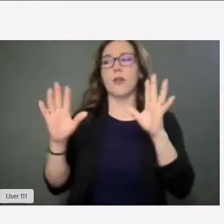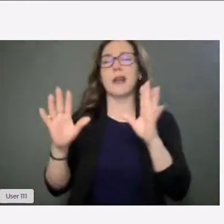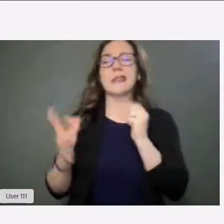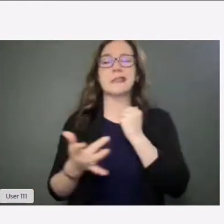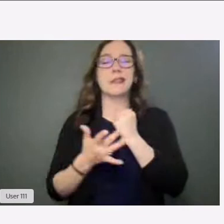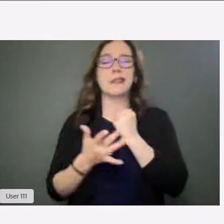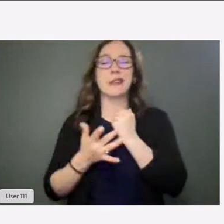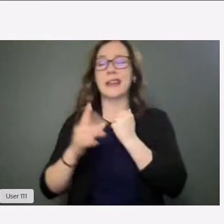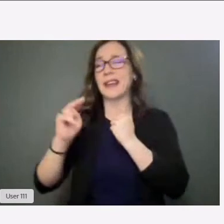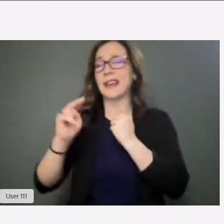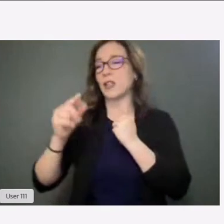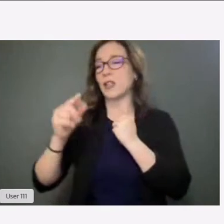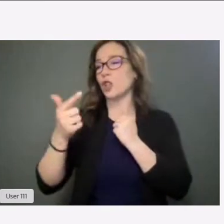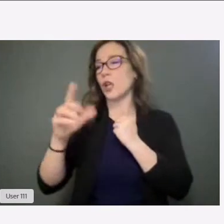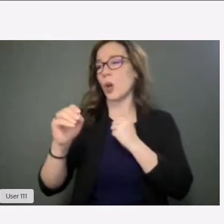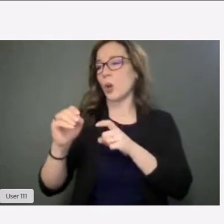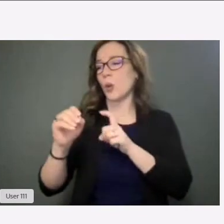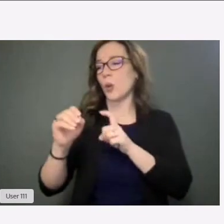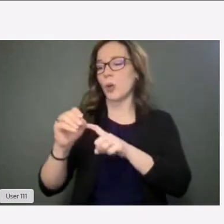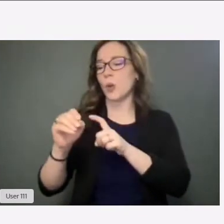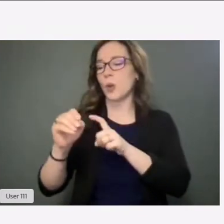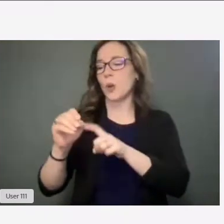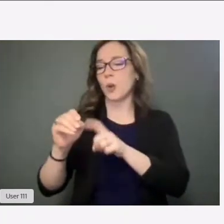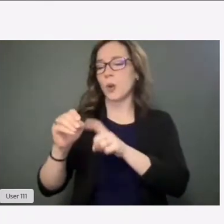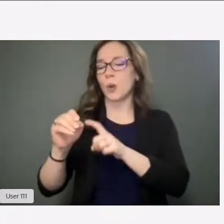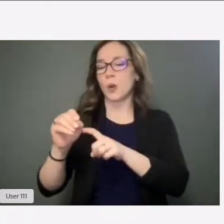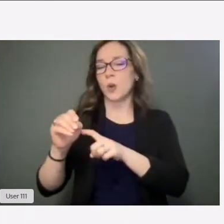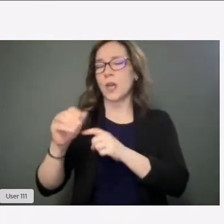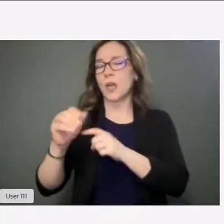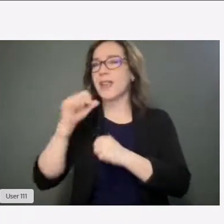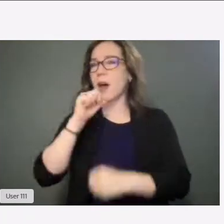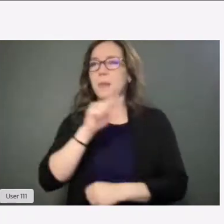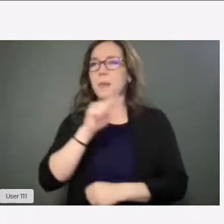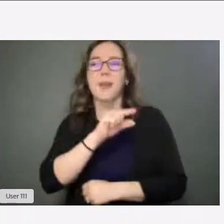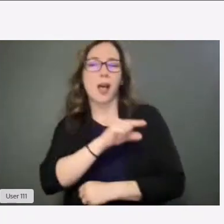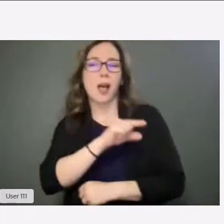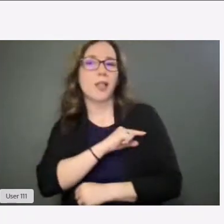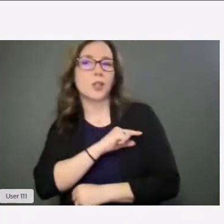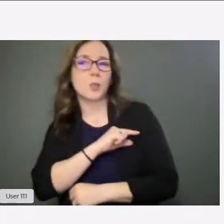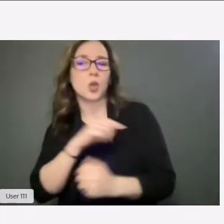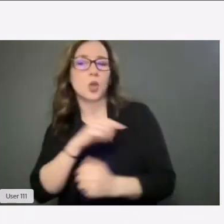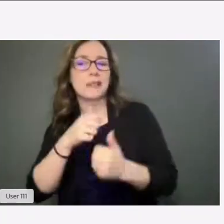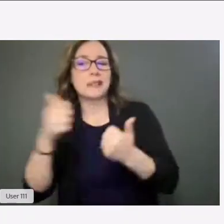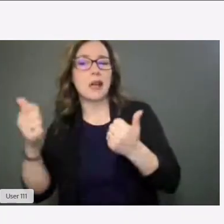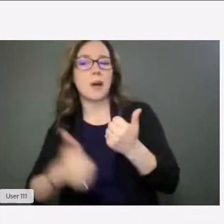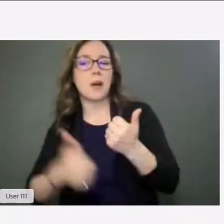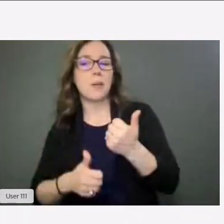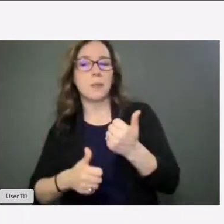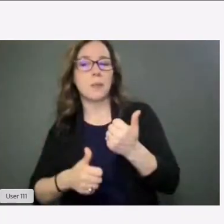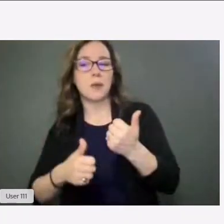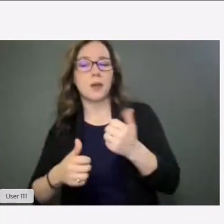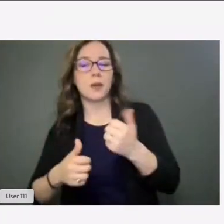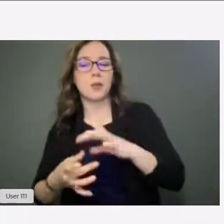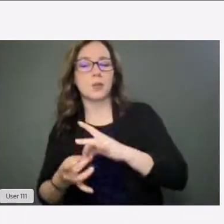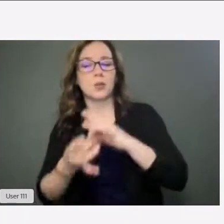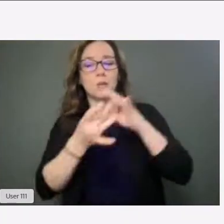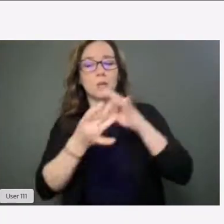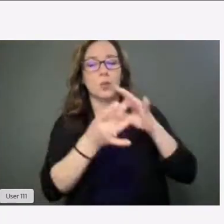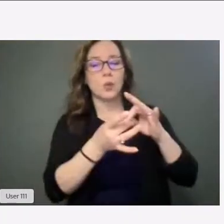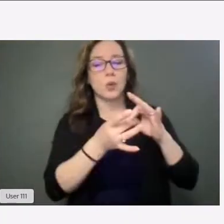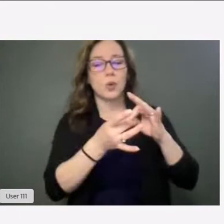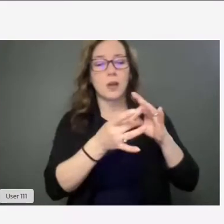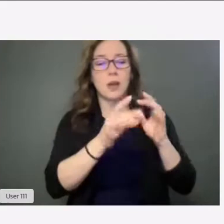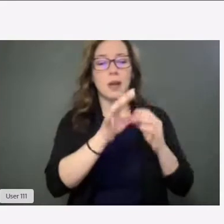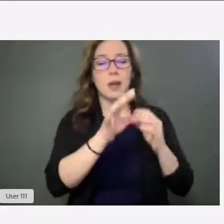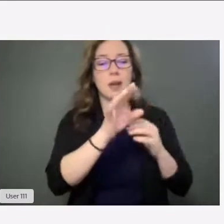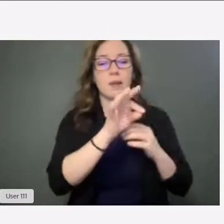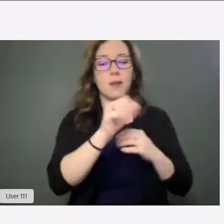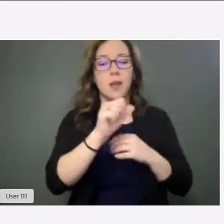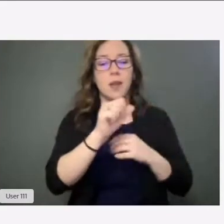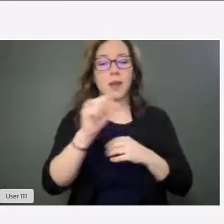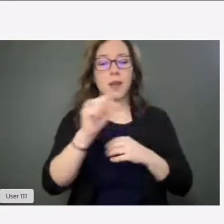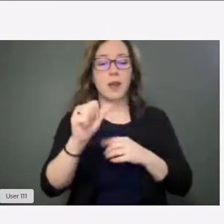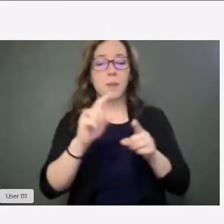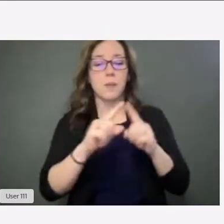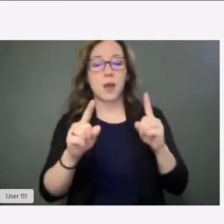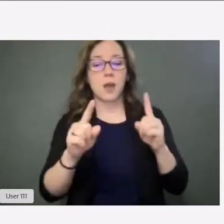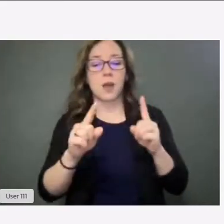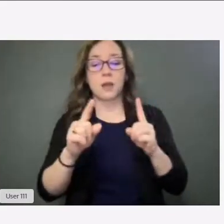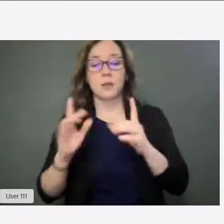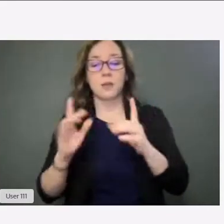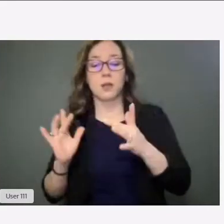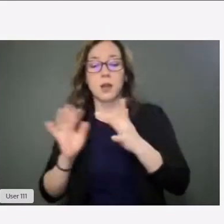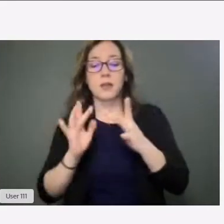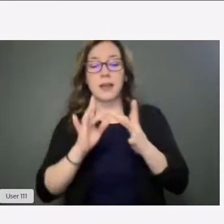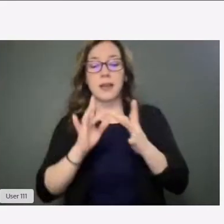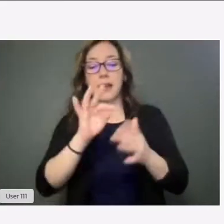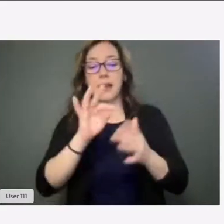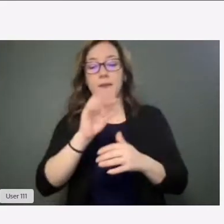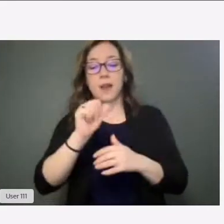the NGO would not likely be an eligible sub-applicant to the SAA, but like Aaron said, if you contact with the SAA, if